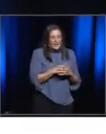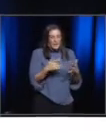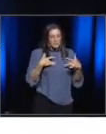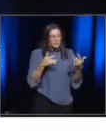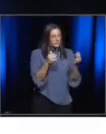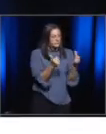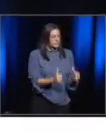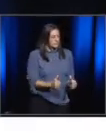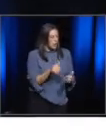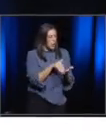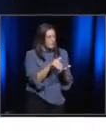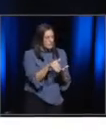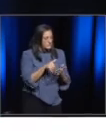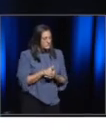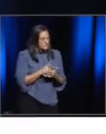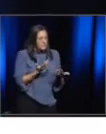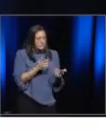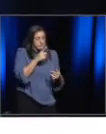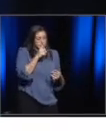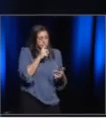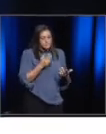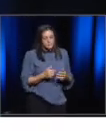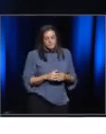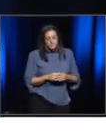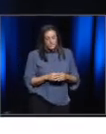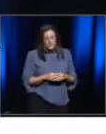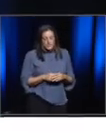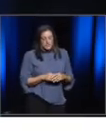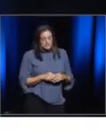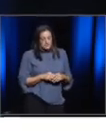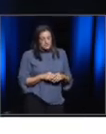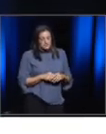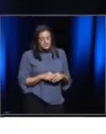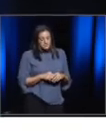rate of failure where we couldn't say anything.